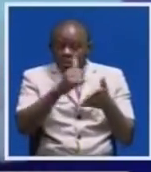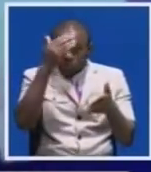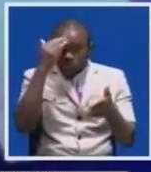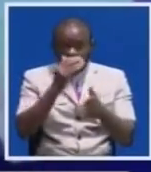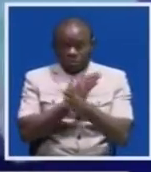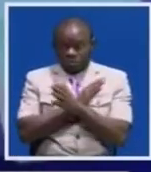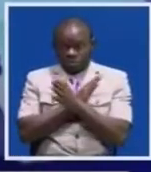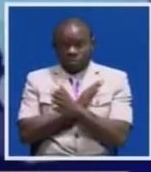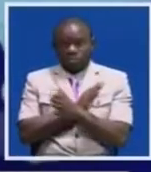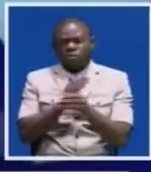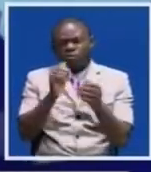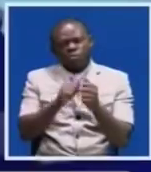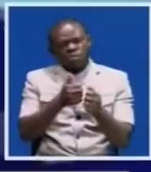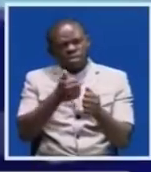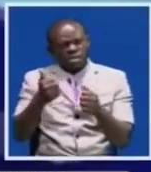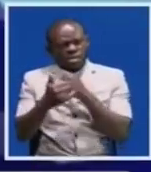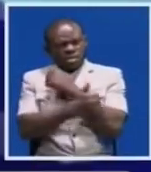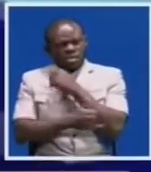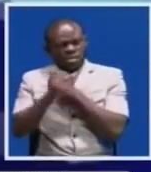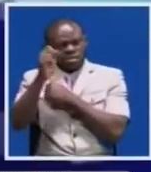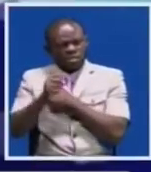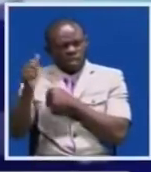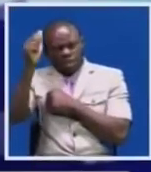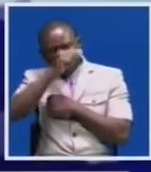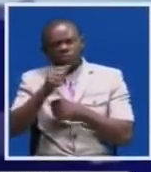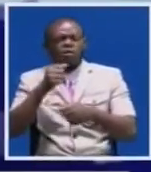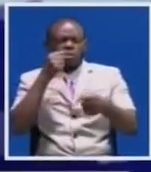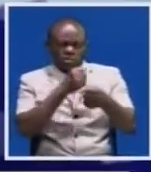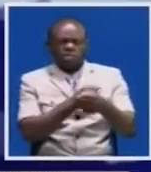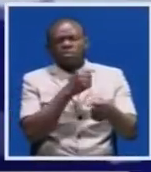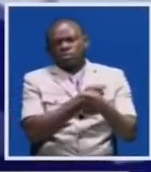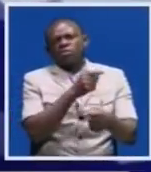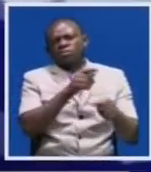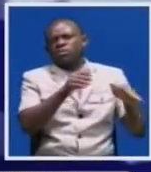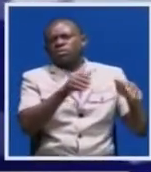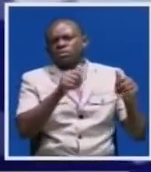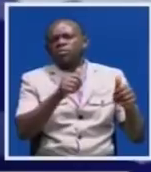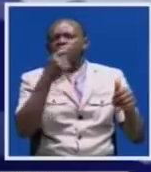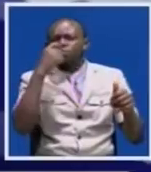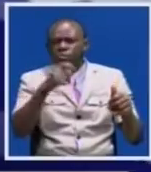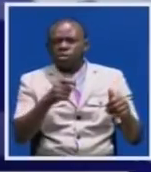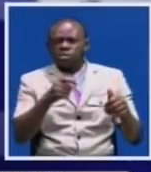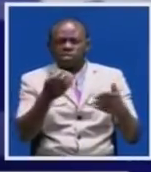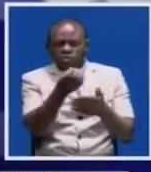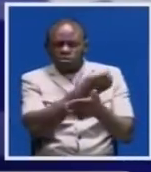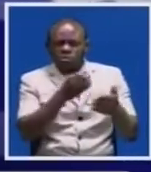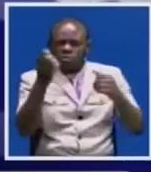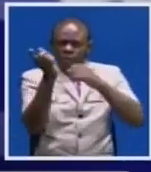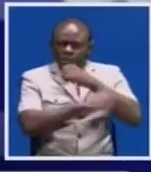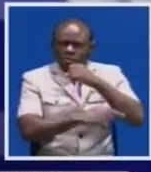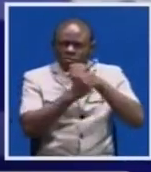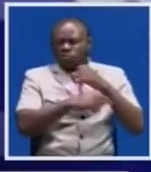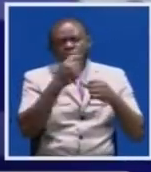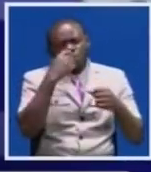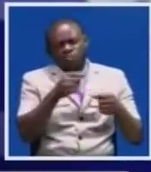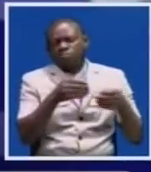in solidarity with other countries in the SADC region and beyond, has called for the immediate removal of the economic sanctions against